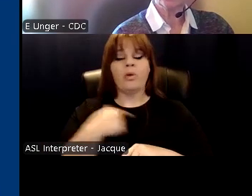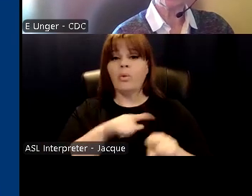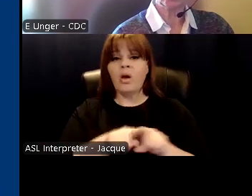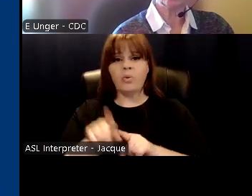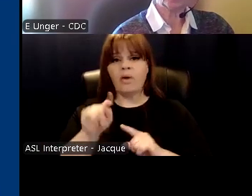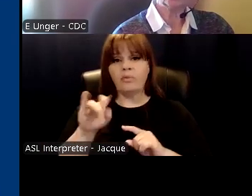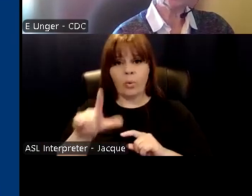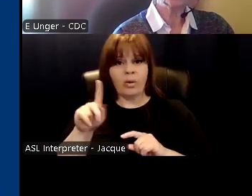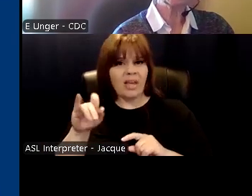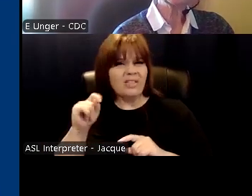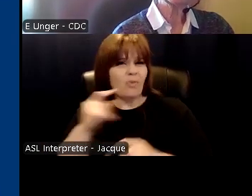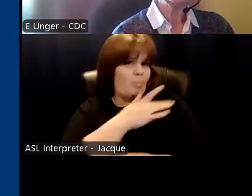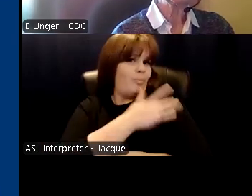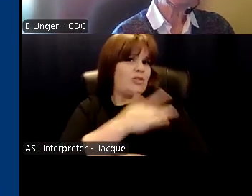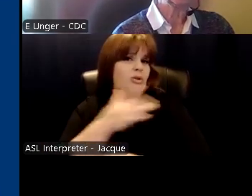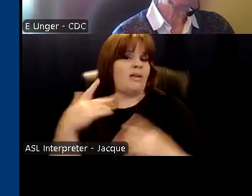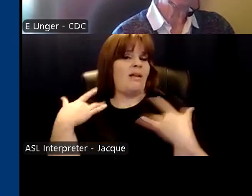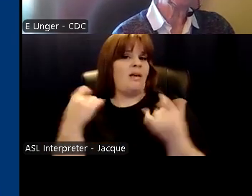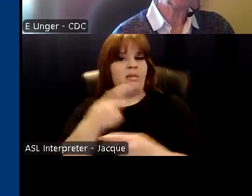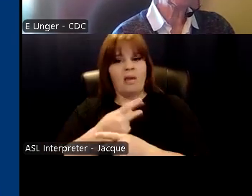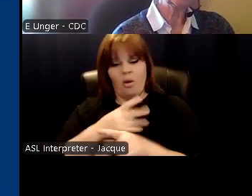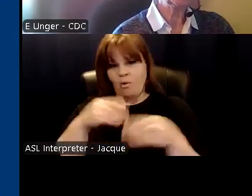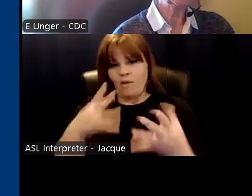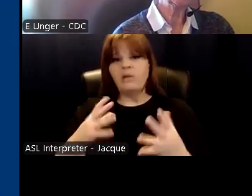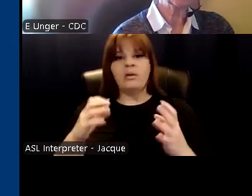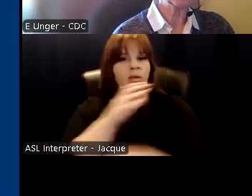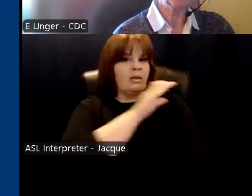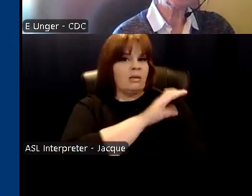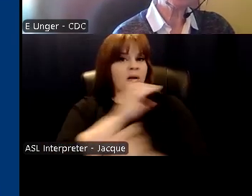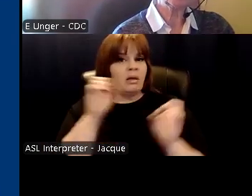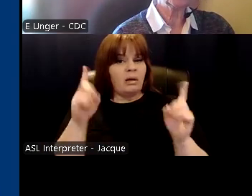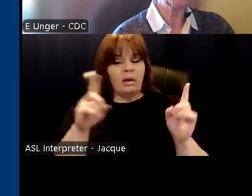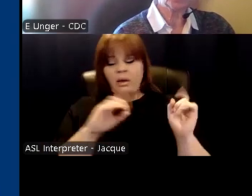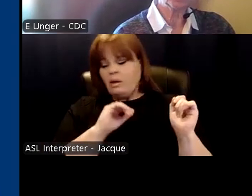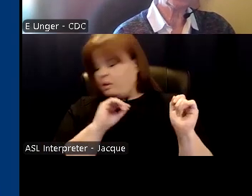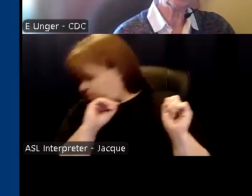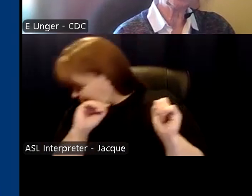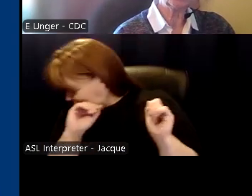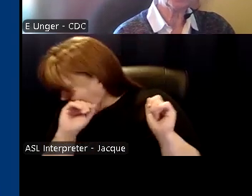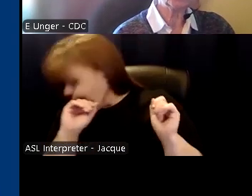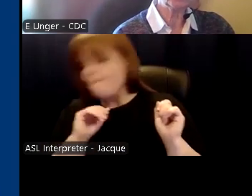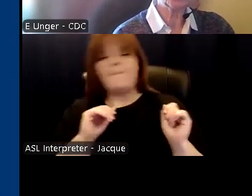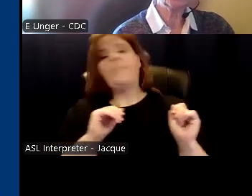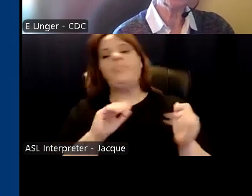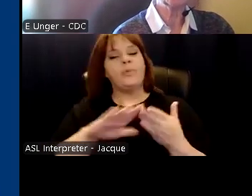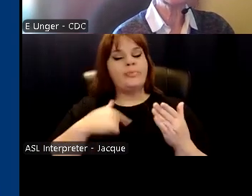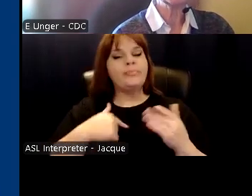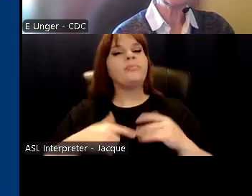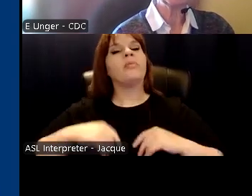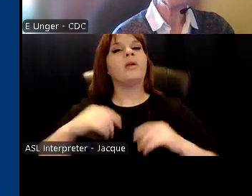and healthcare providers. We have clinical education materials and links to continuing education